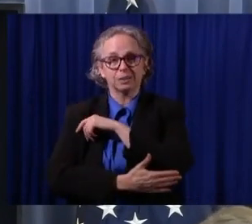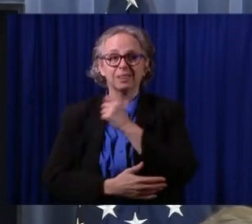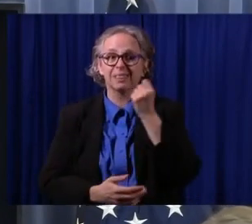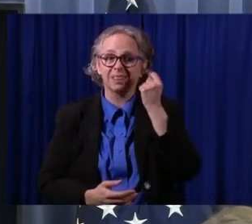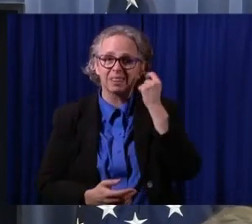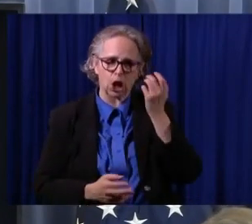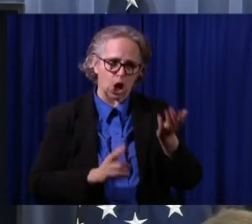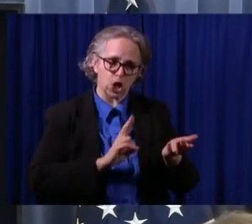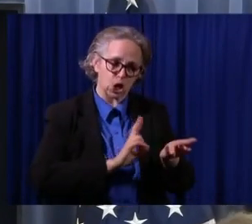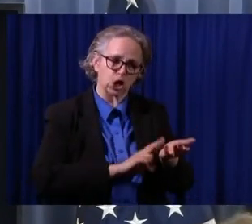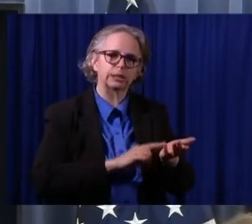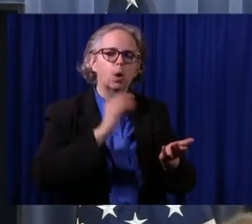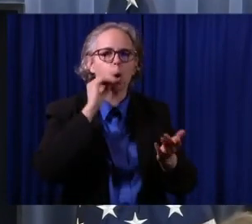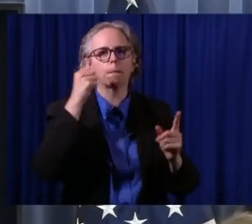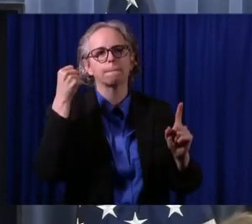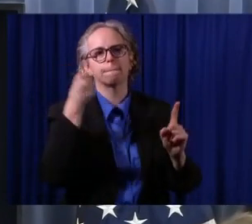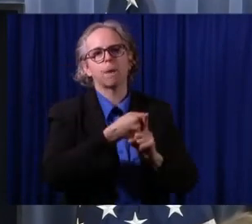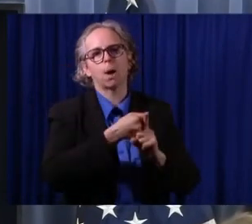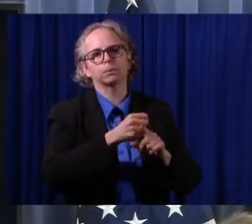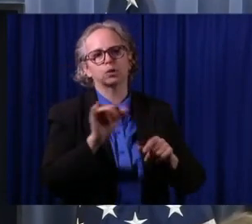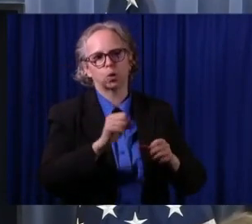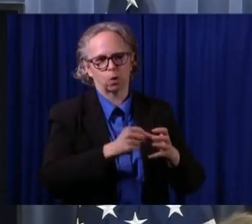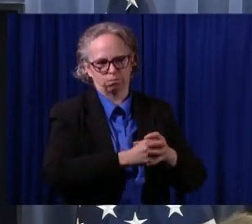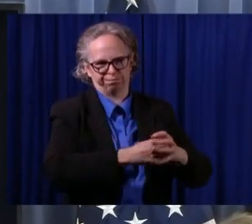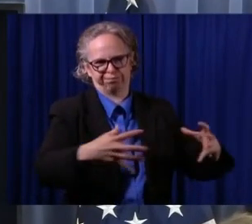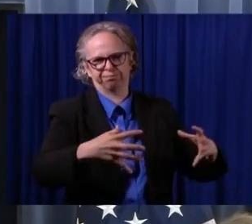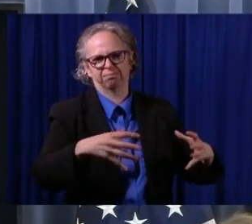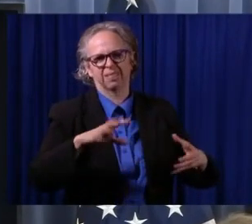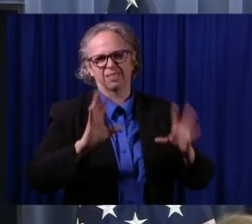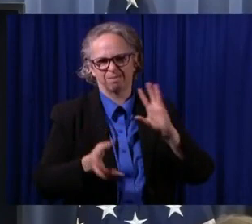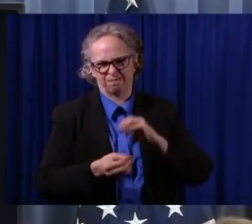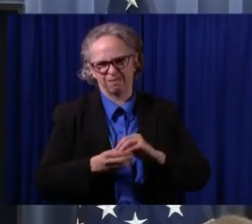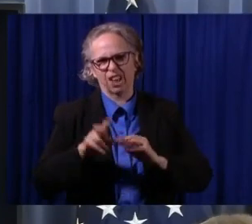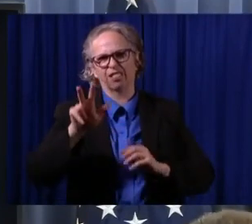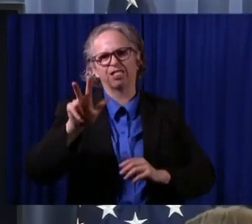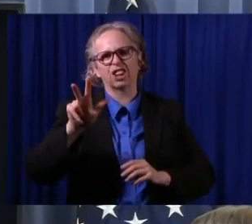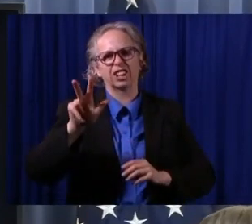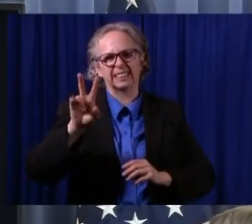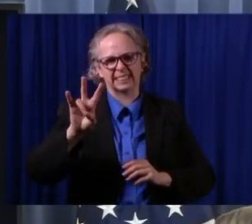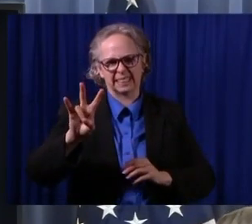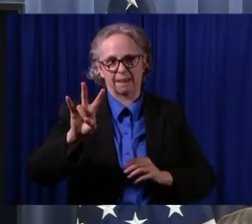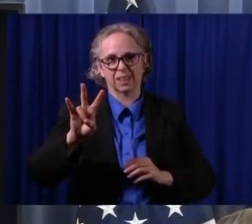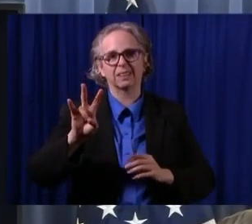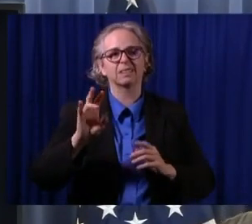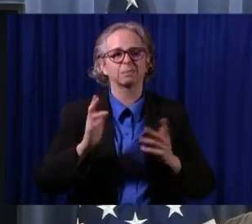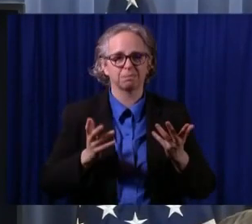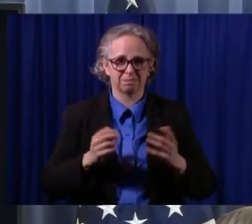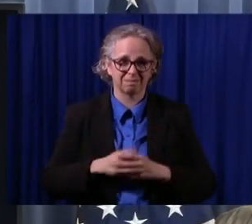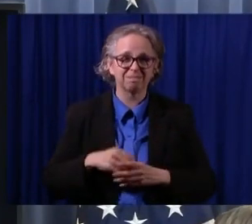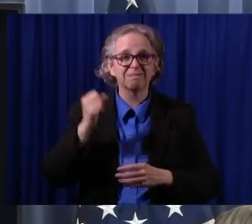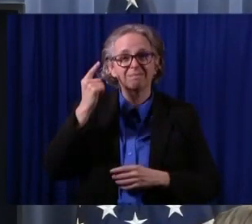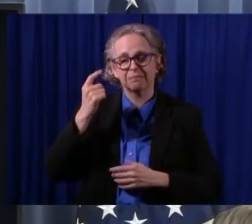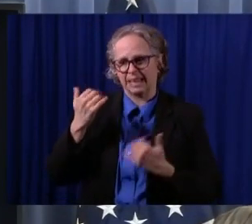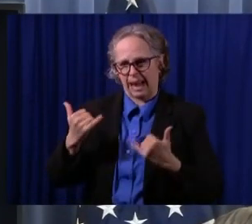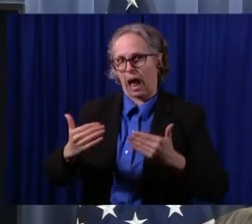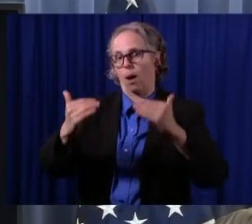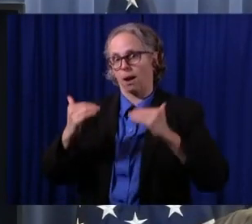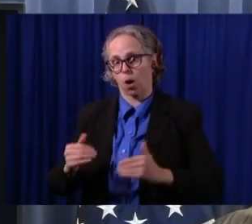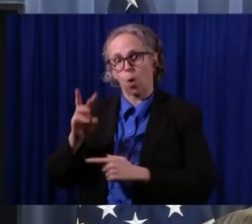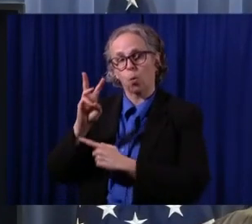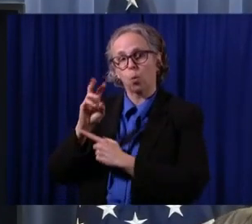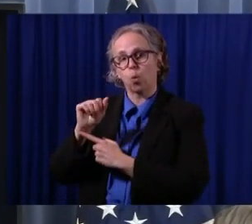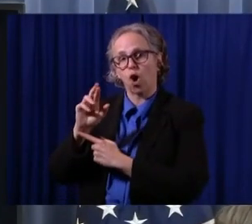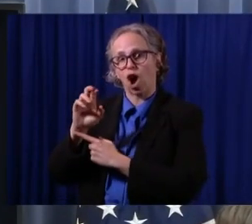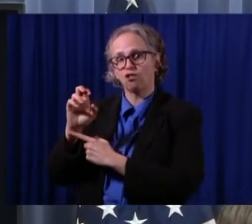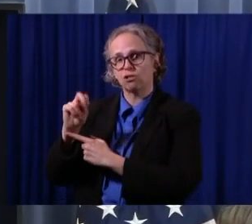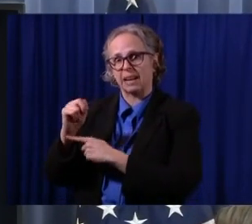cases. Let me turn now to Warren County. Look at the numbers from Warren County. Again, you see a